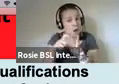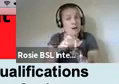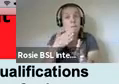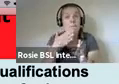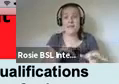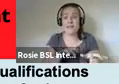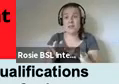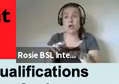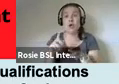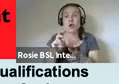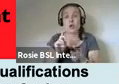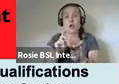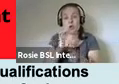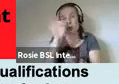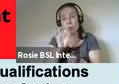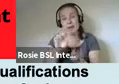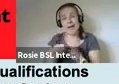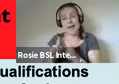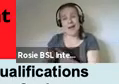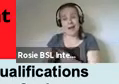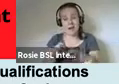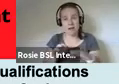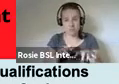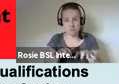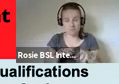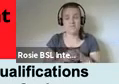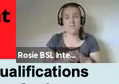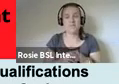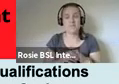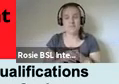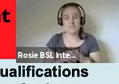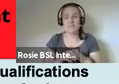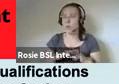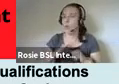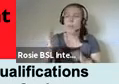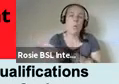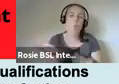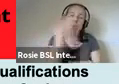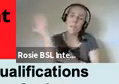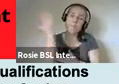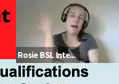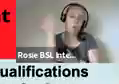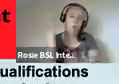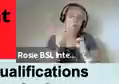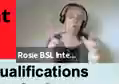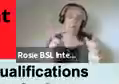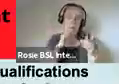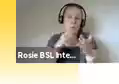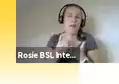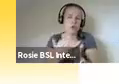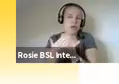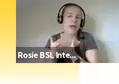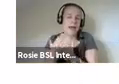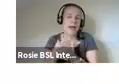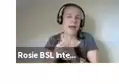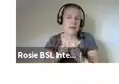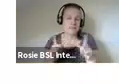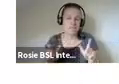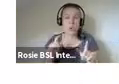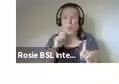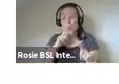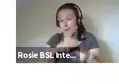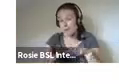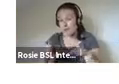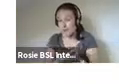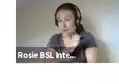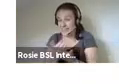Q&A box. And just to highlight, we're going to share all of the PowerPoint slides, and we're also going to try and translate as many as we